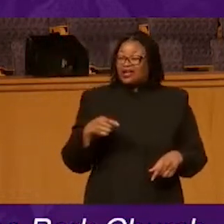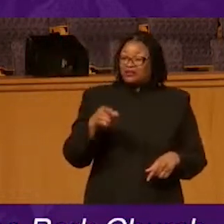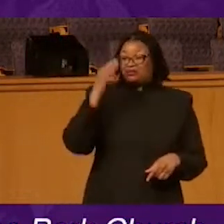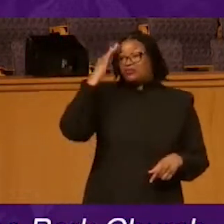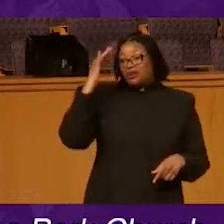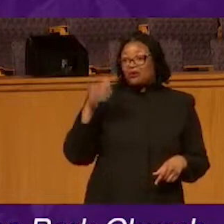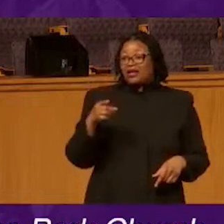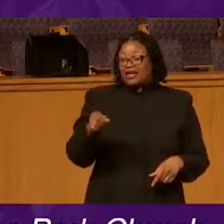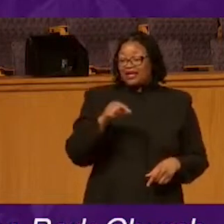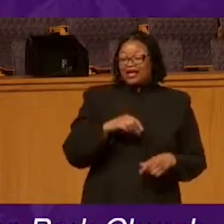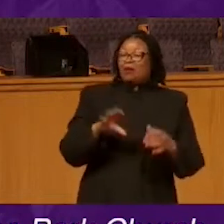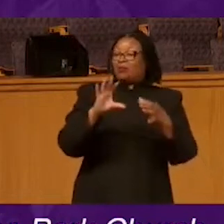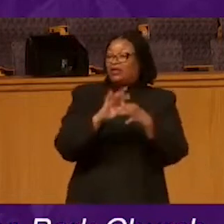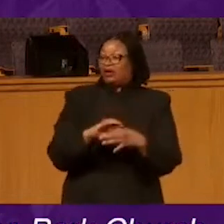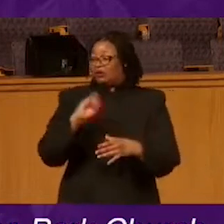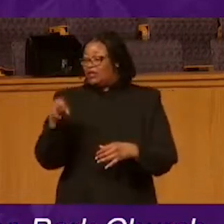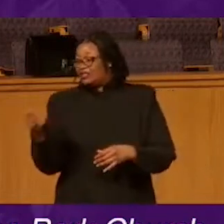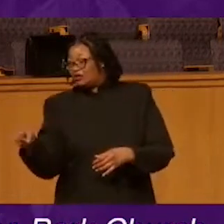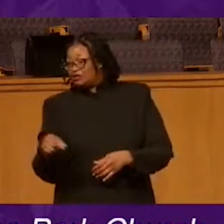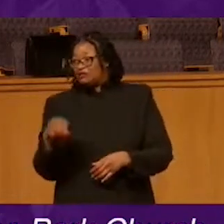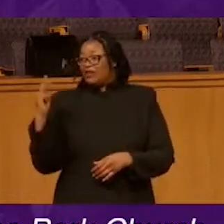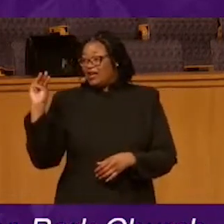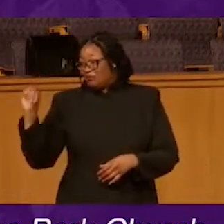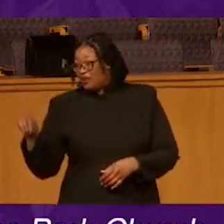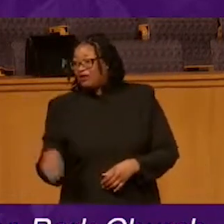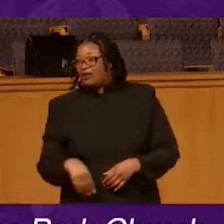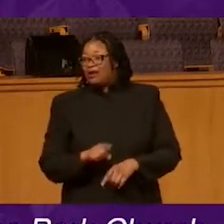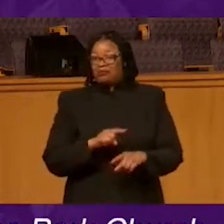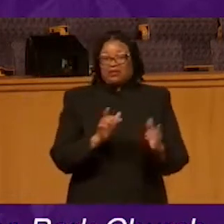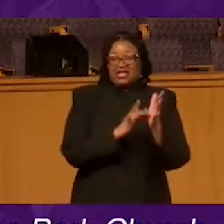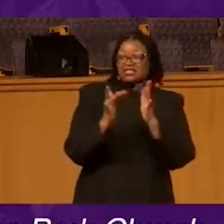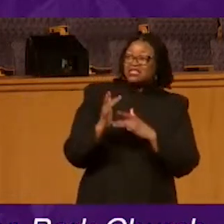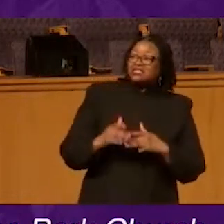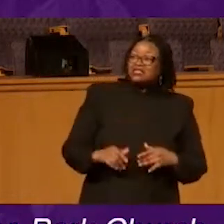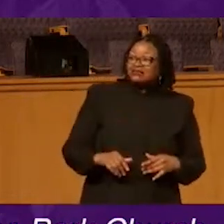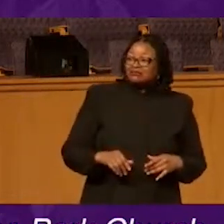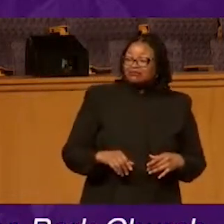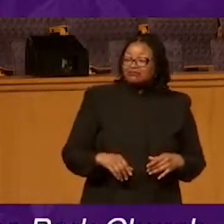Now you know he belonged to Joseph and Mary, but that Jesus?